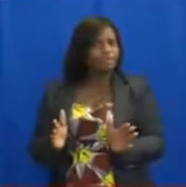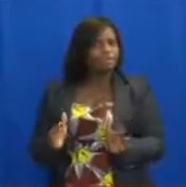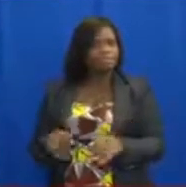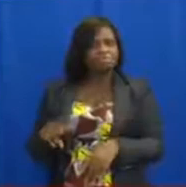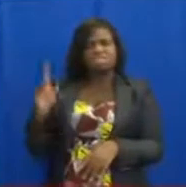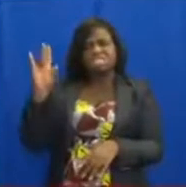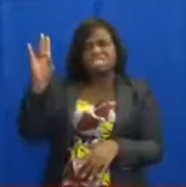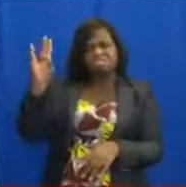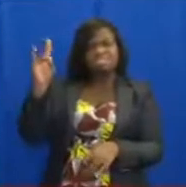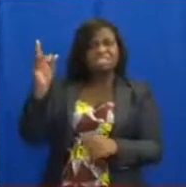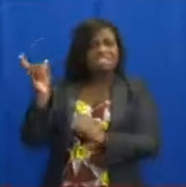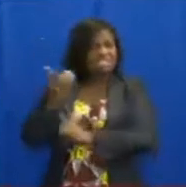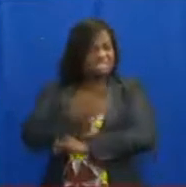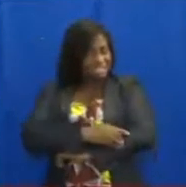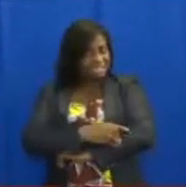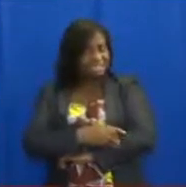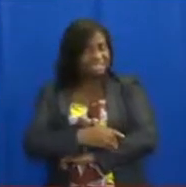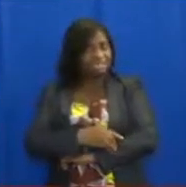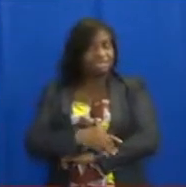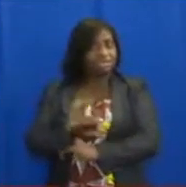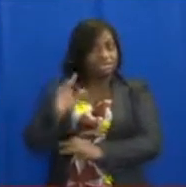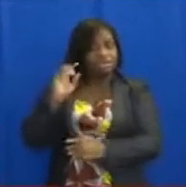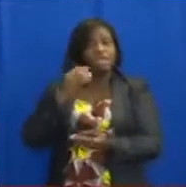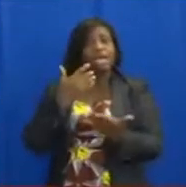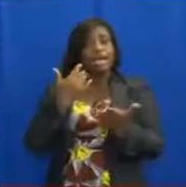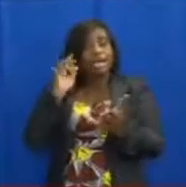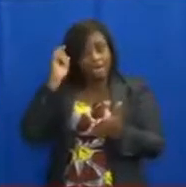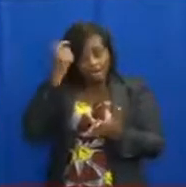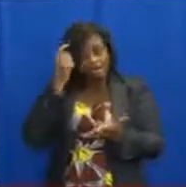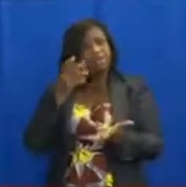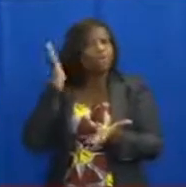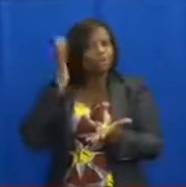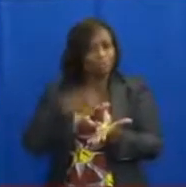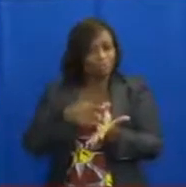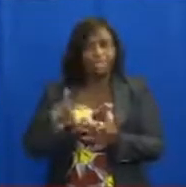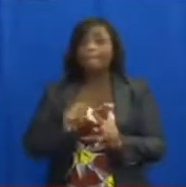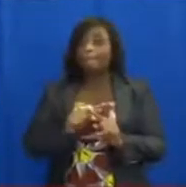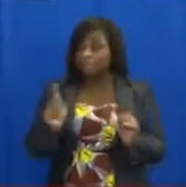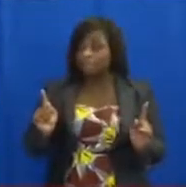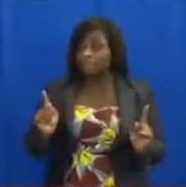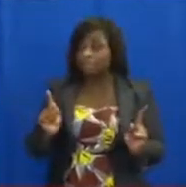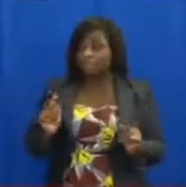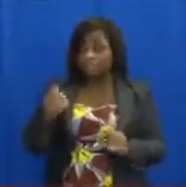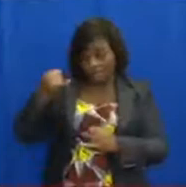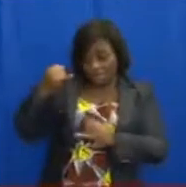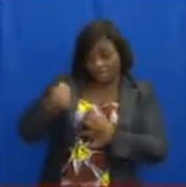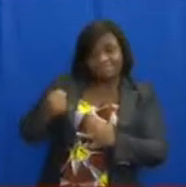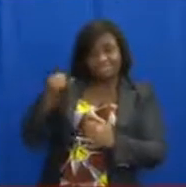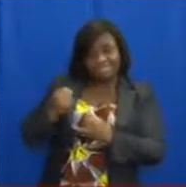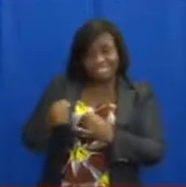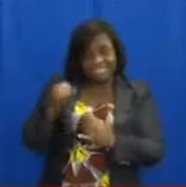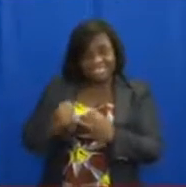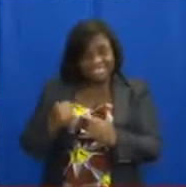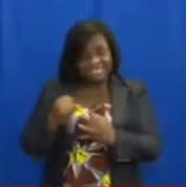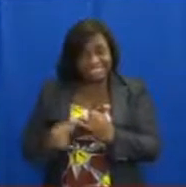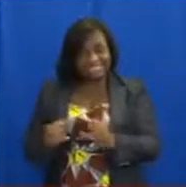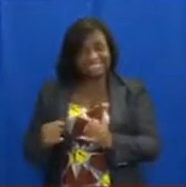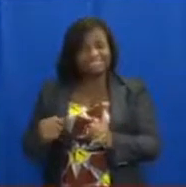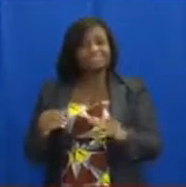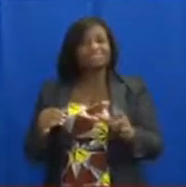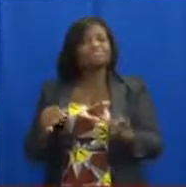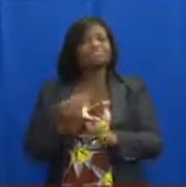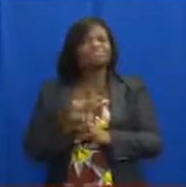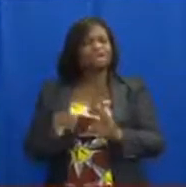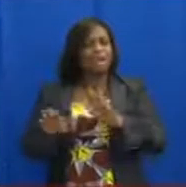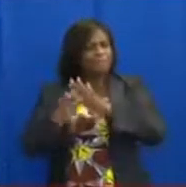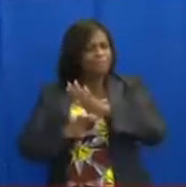will be for a period of 7 days at the cost of government. However, the final discharge of cases